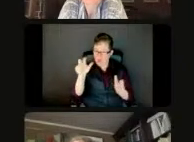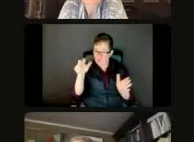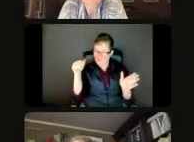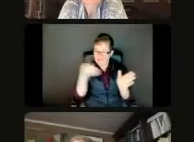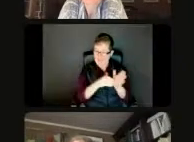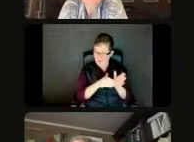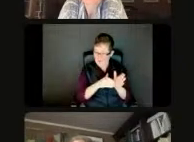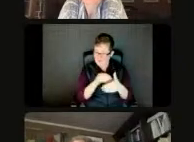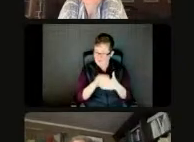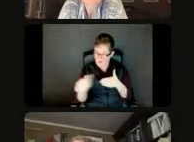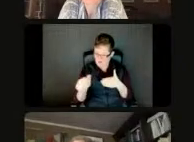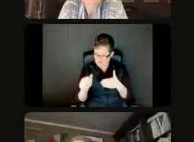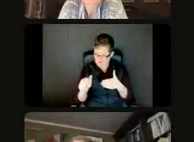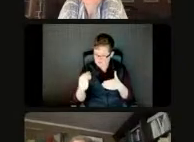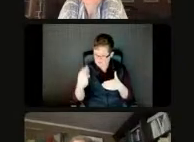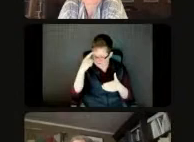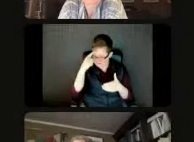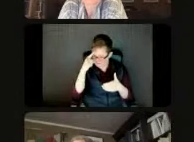$300,000, I believe.